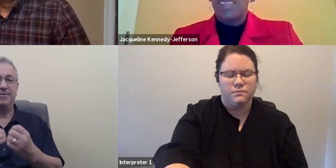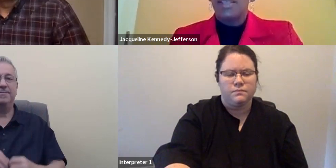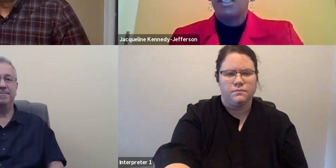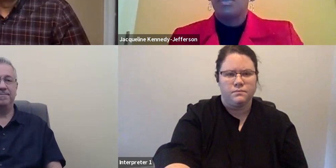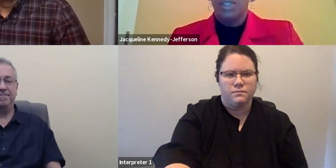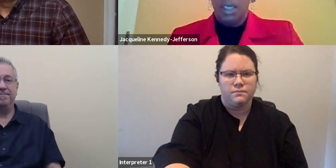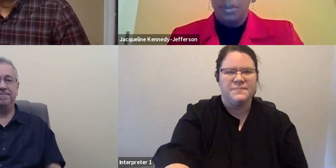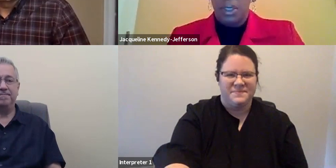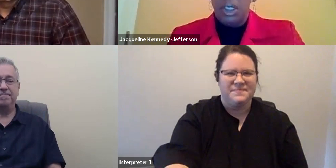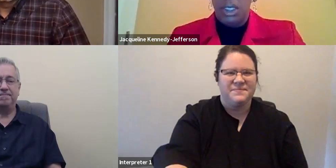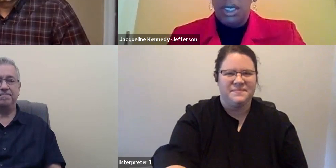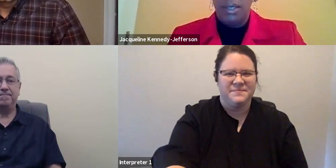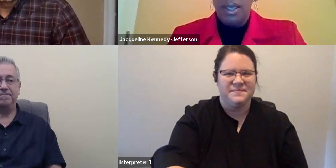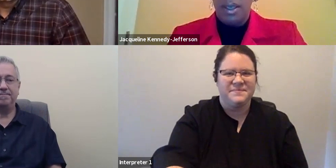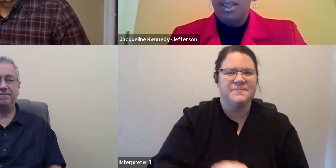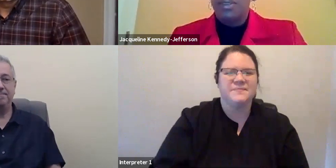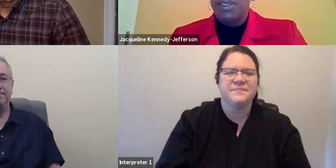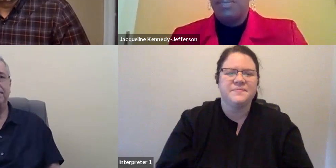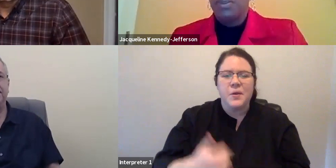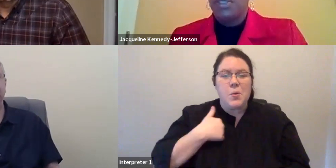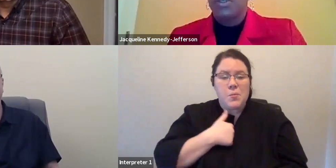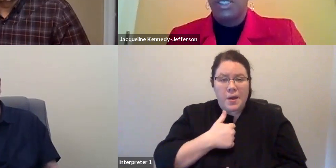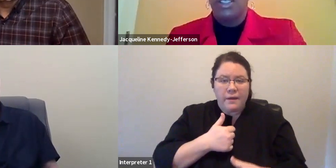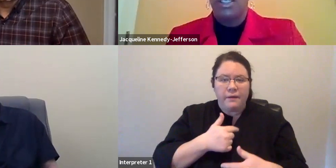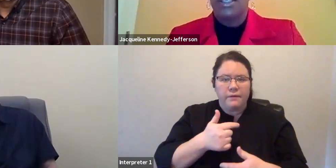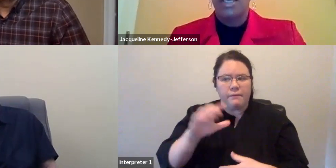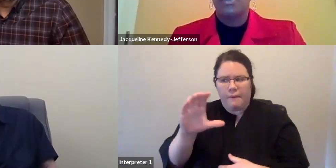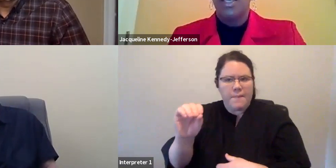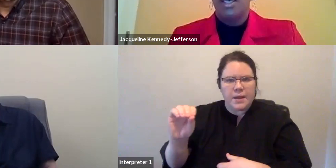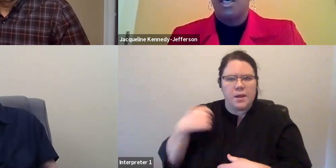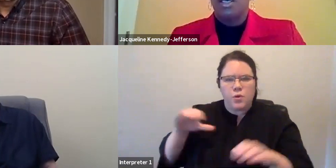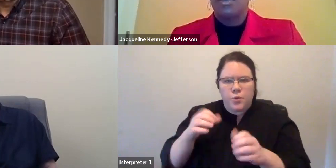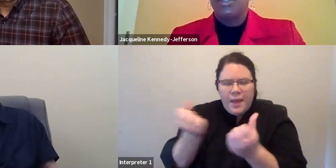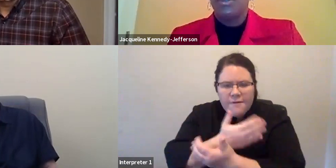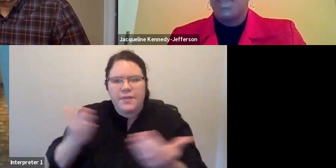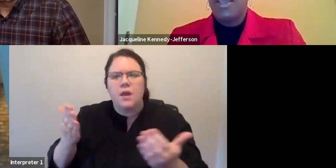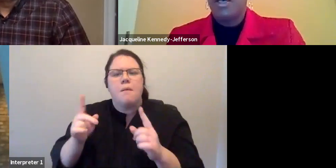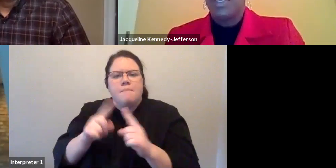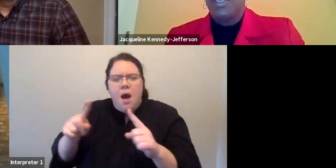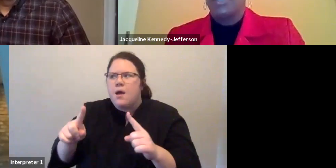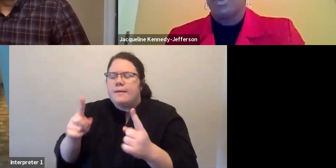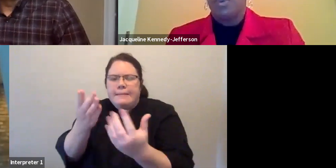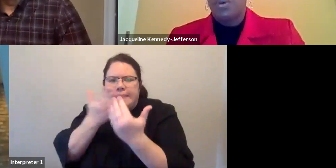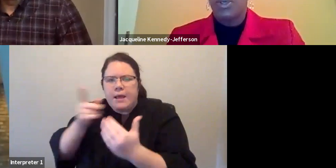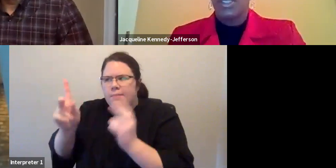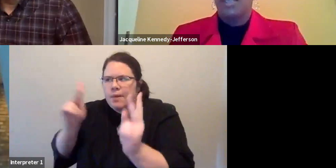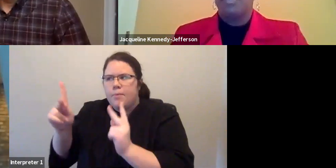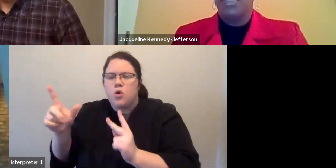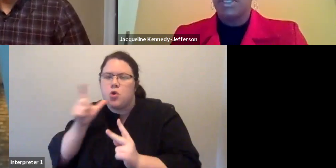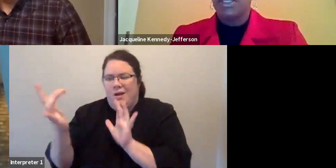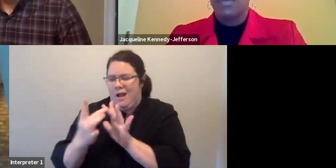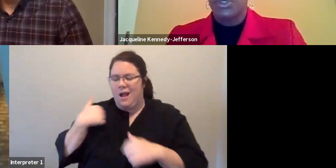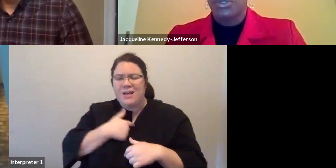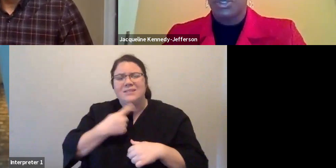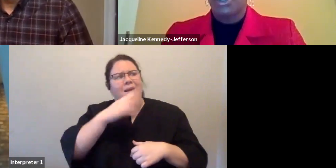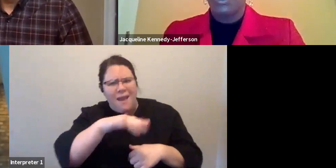but I can really appreciate the people that are seeking us out to help and support and